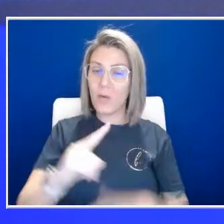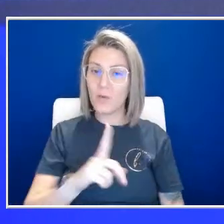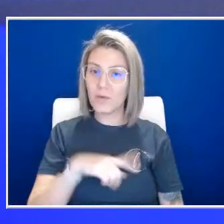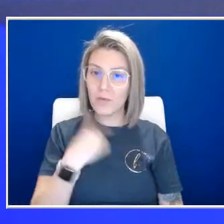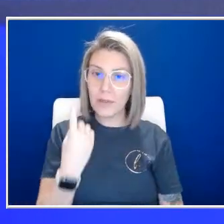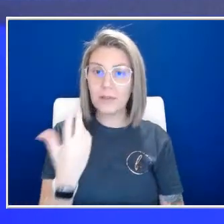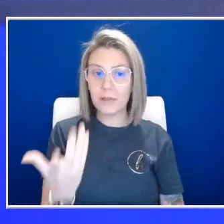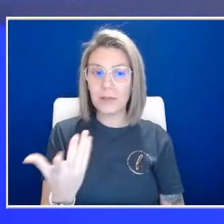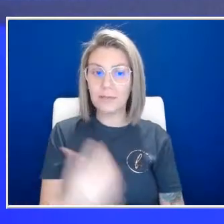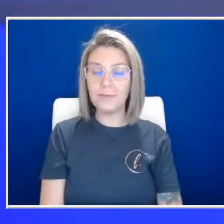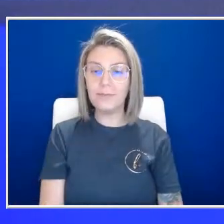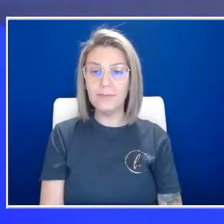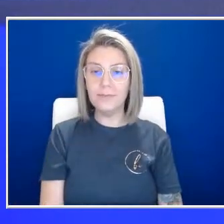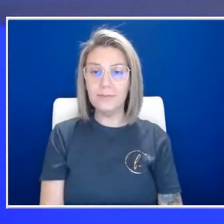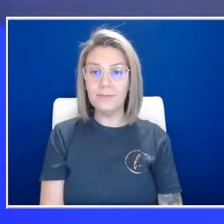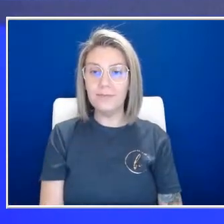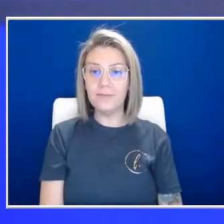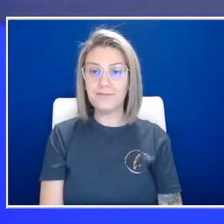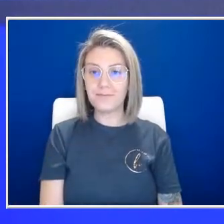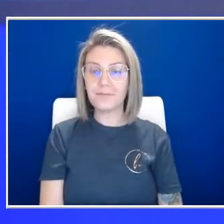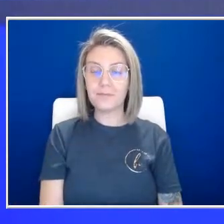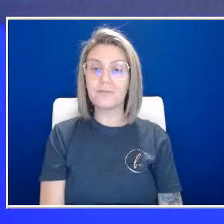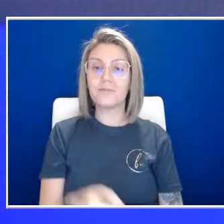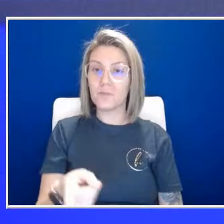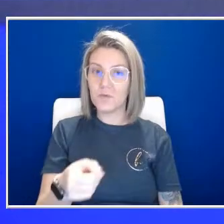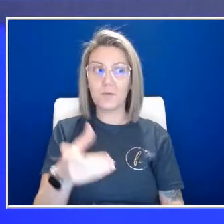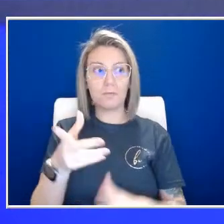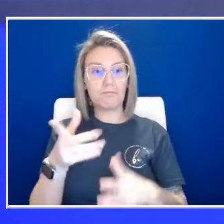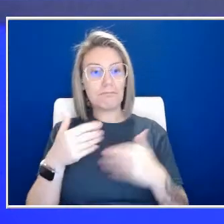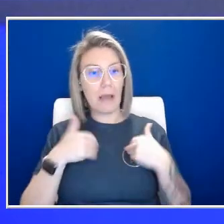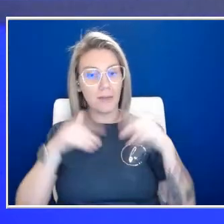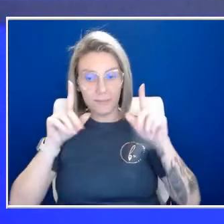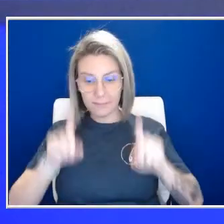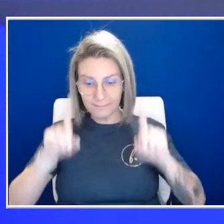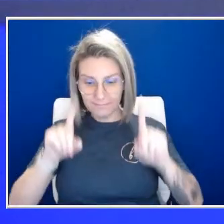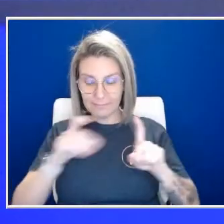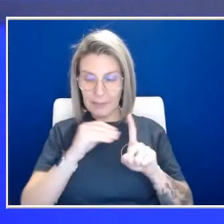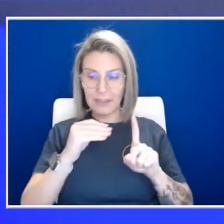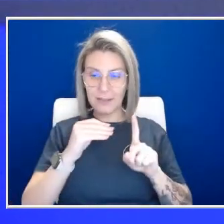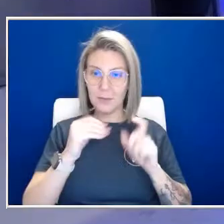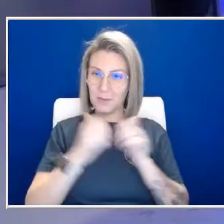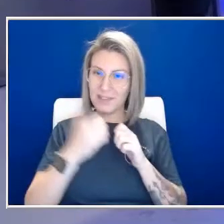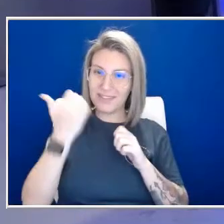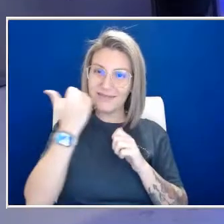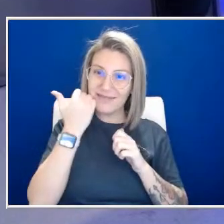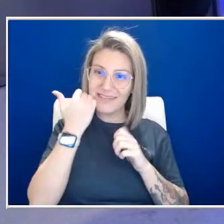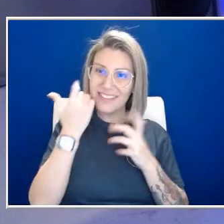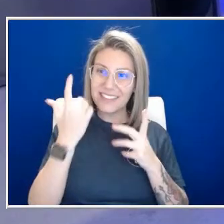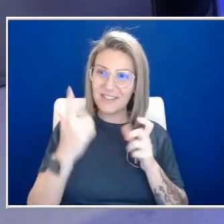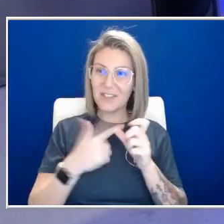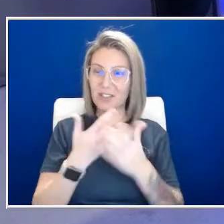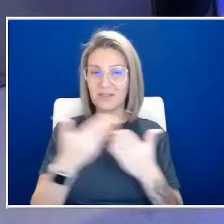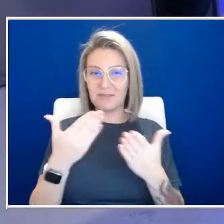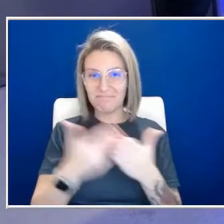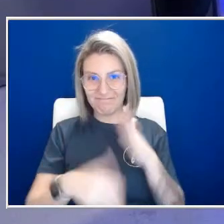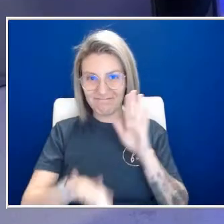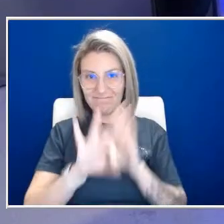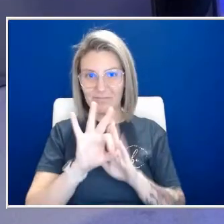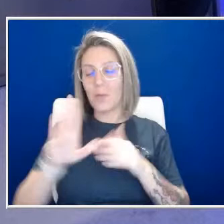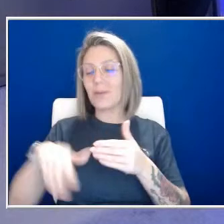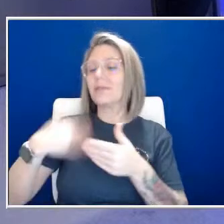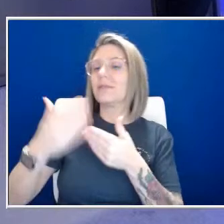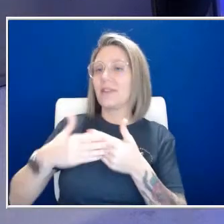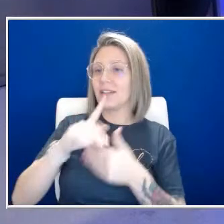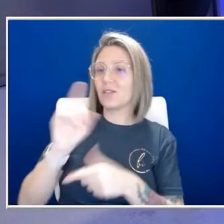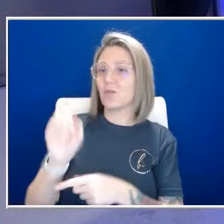that, screening. And screening with your dentist is the front line of defense. Okay, that was my next question from Evelyn. Is there any